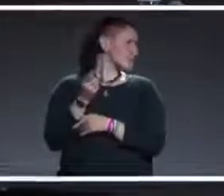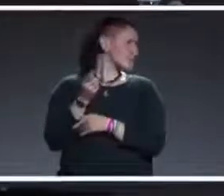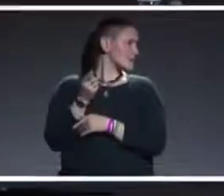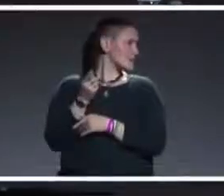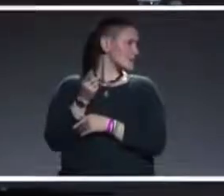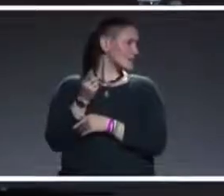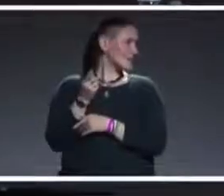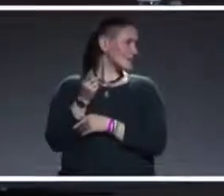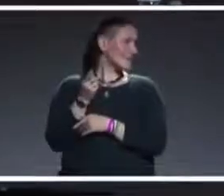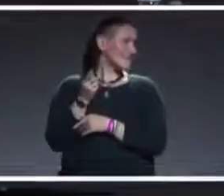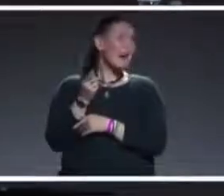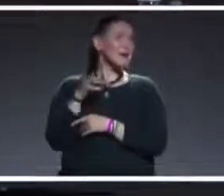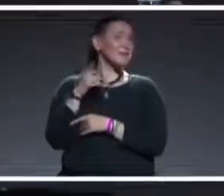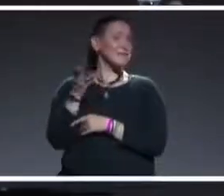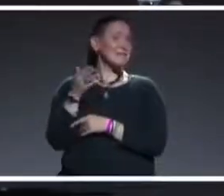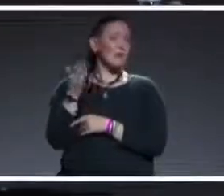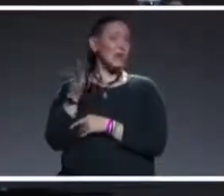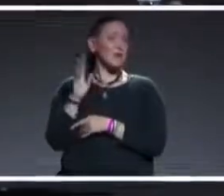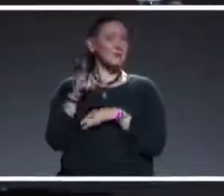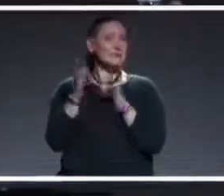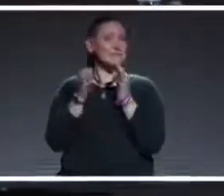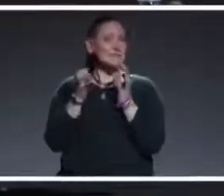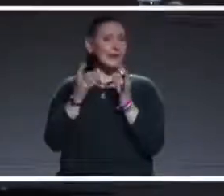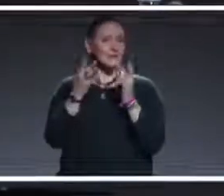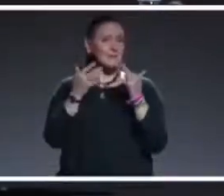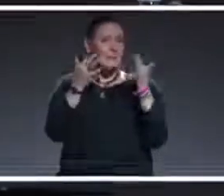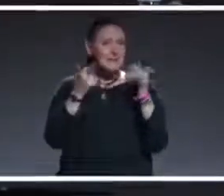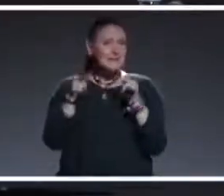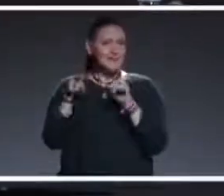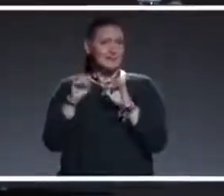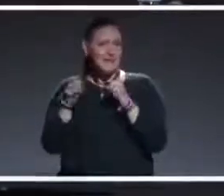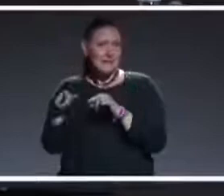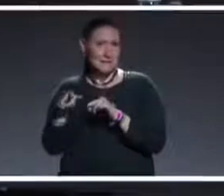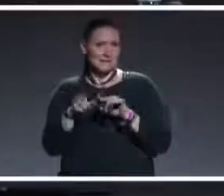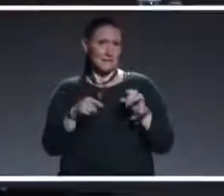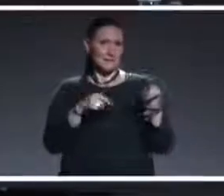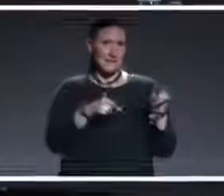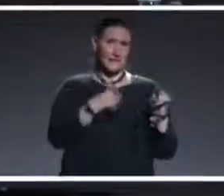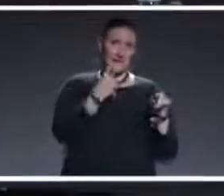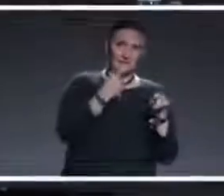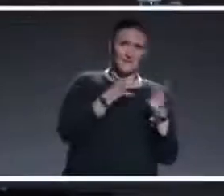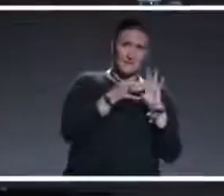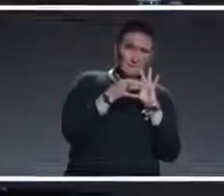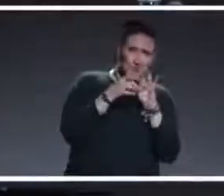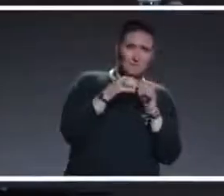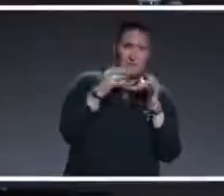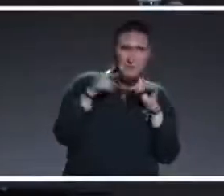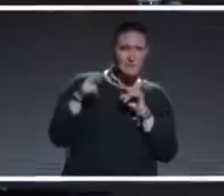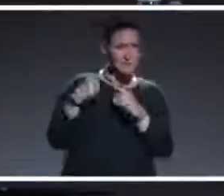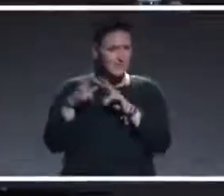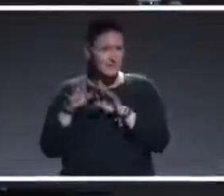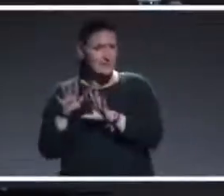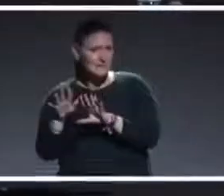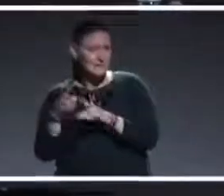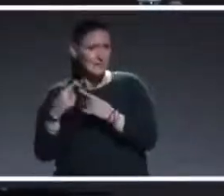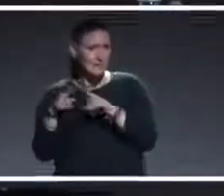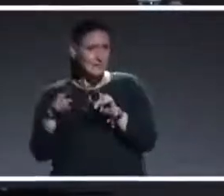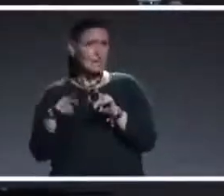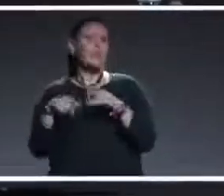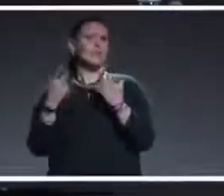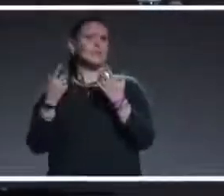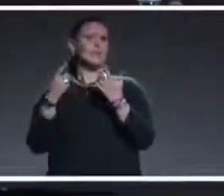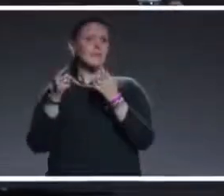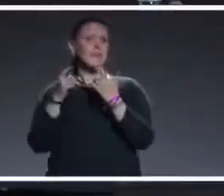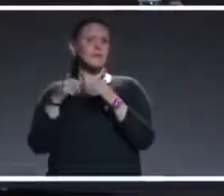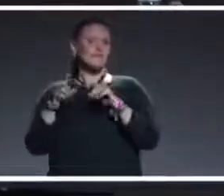make it with like an X-Acto knife. Mm-hmm. It's like mm-hmm. it had to be just in this quantum magical